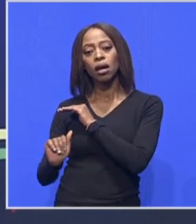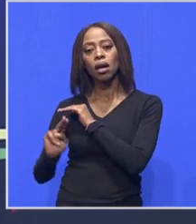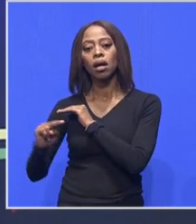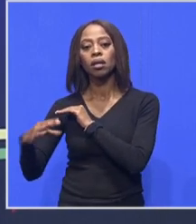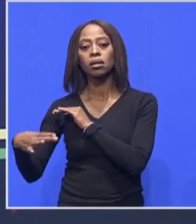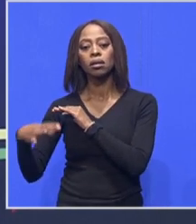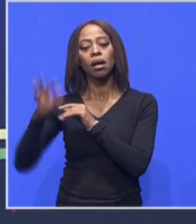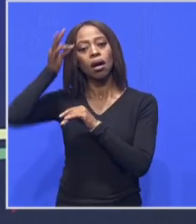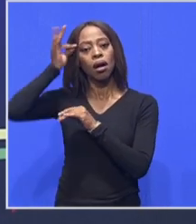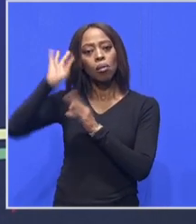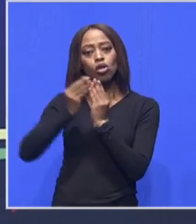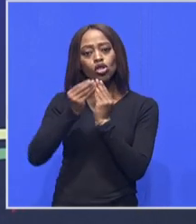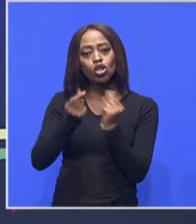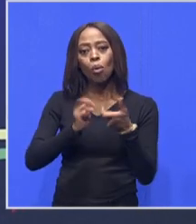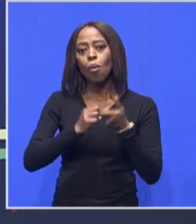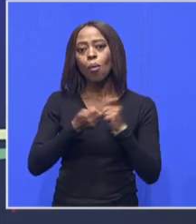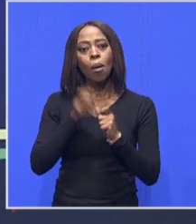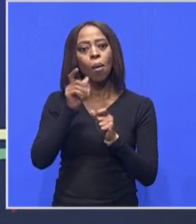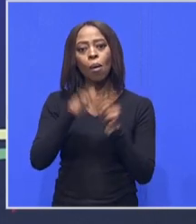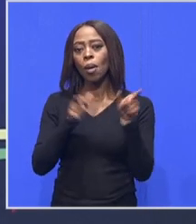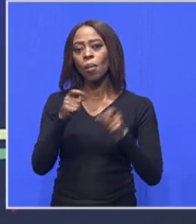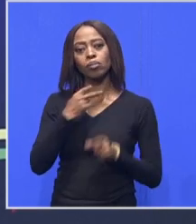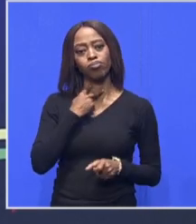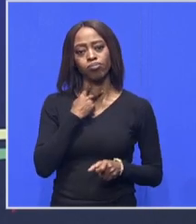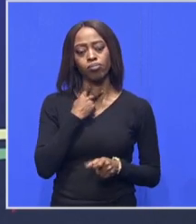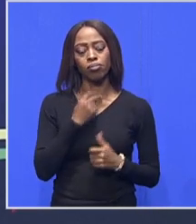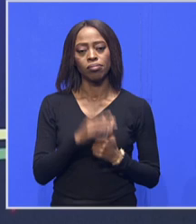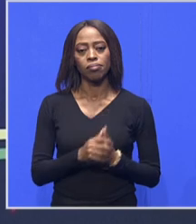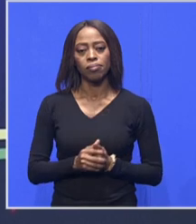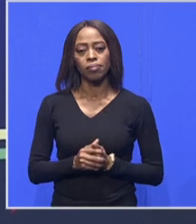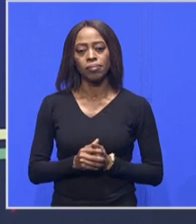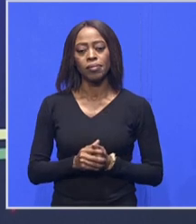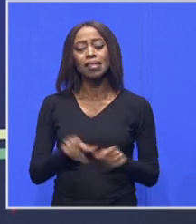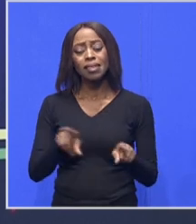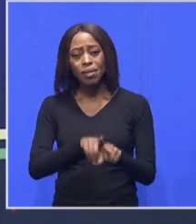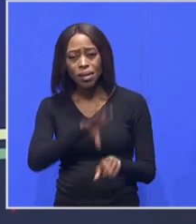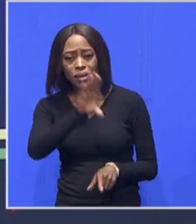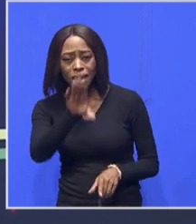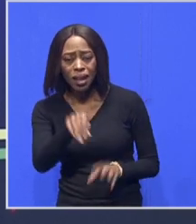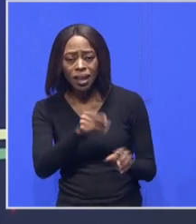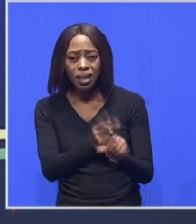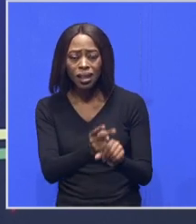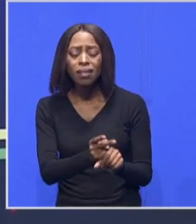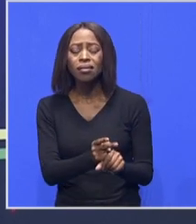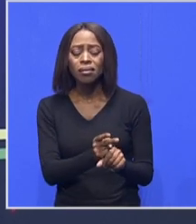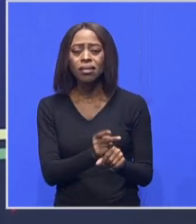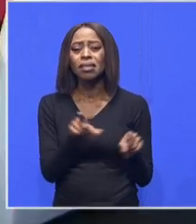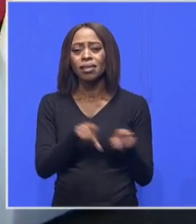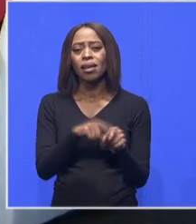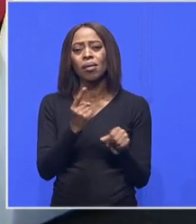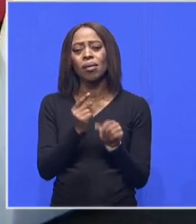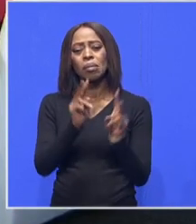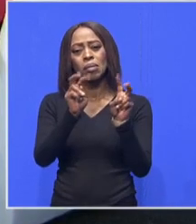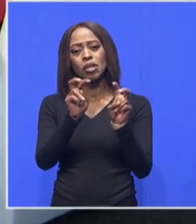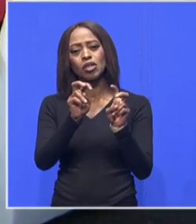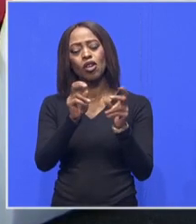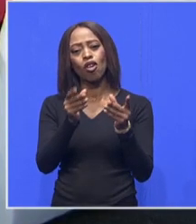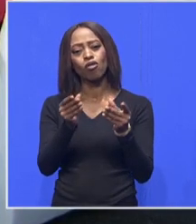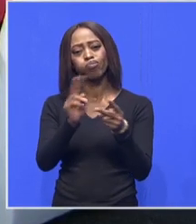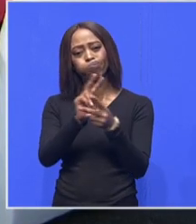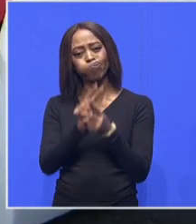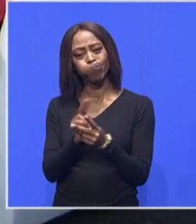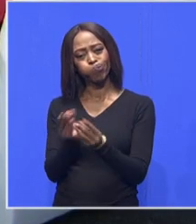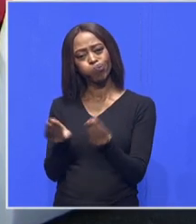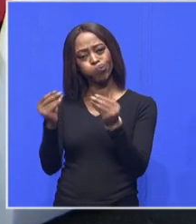the crisis that is confronting the lives of our people. And I actually want to touch on this. Sorry, I wanted to touch on the topic of the repo rate. Analysts that